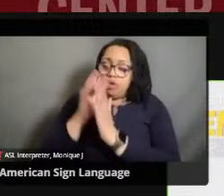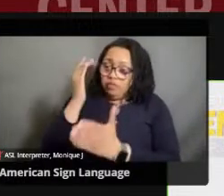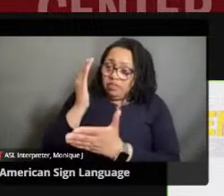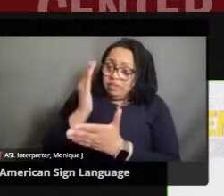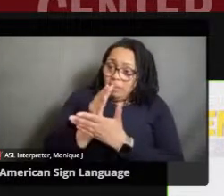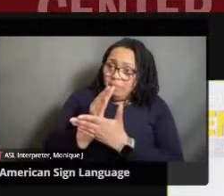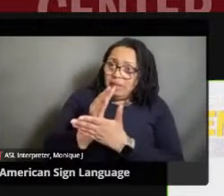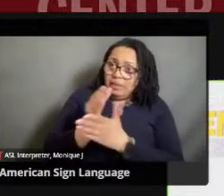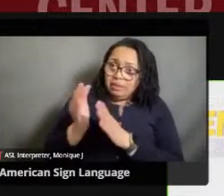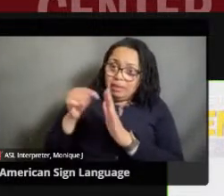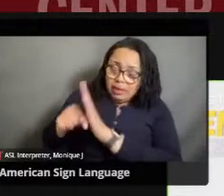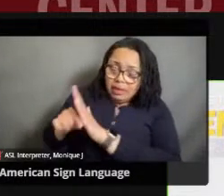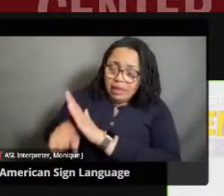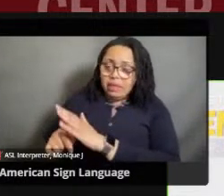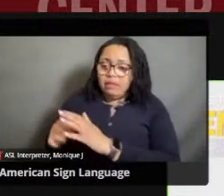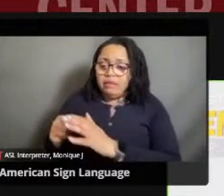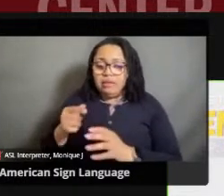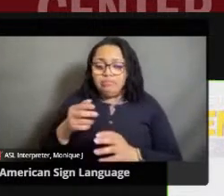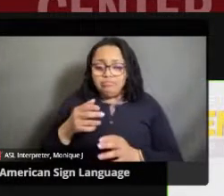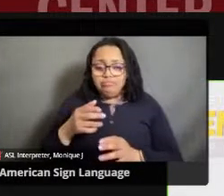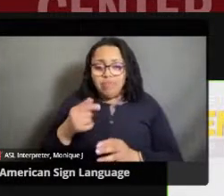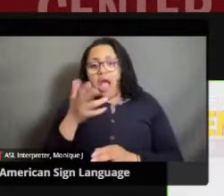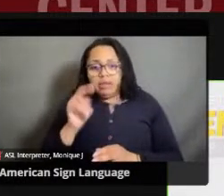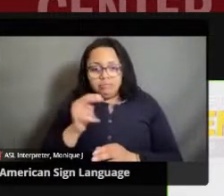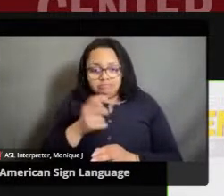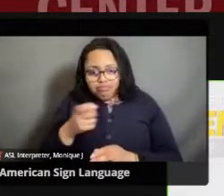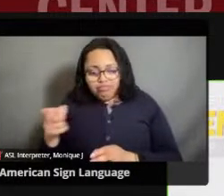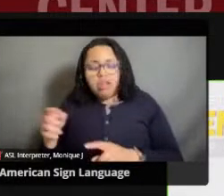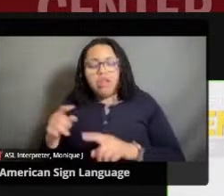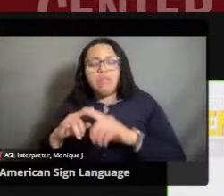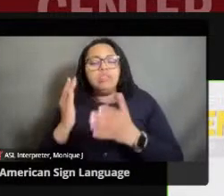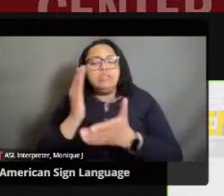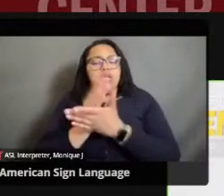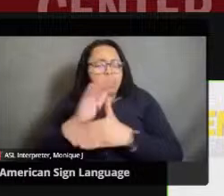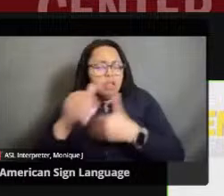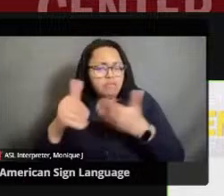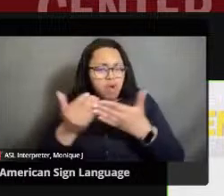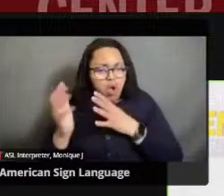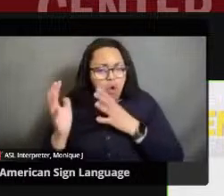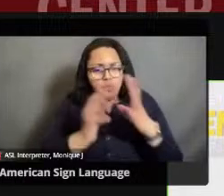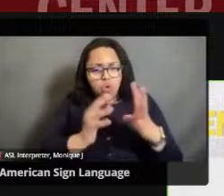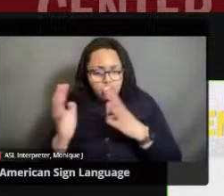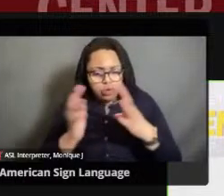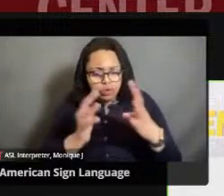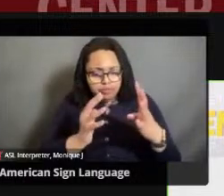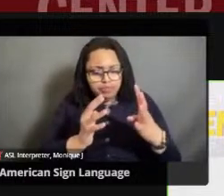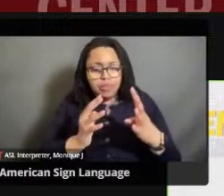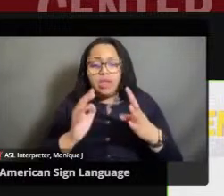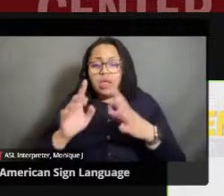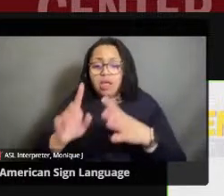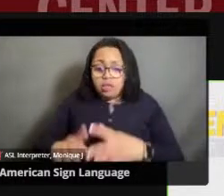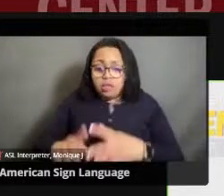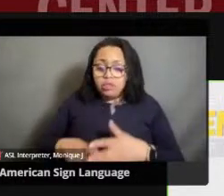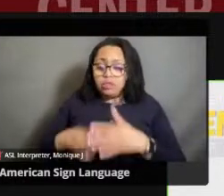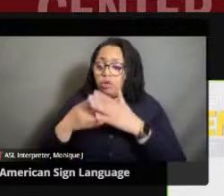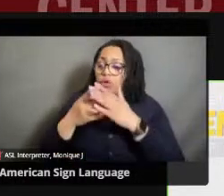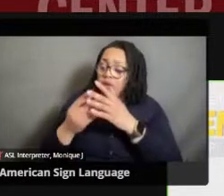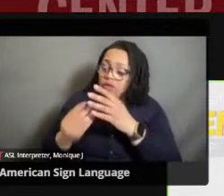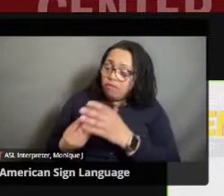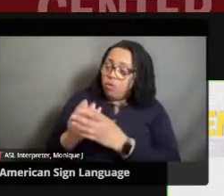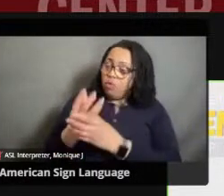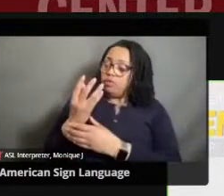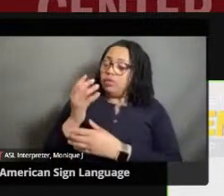to all war, and the beginning of a flourishing of our human rights to live with